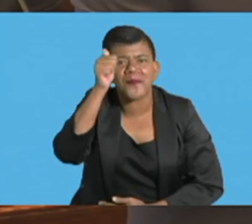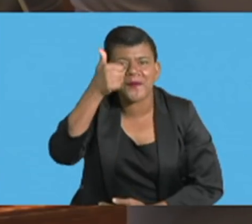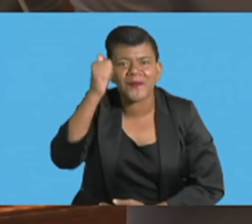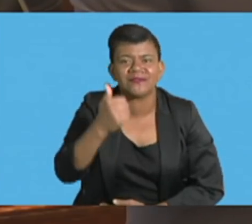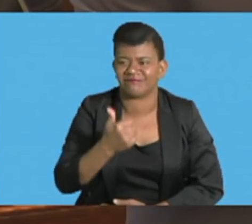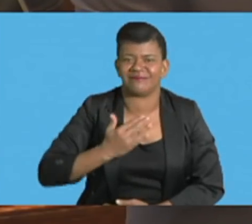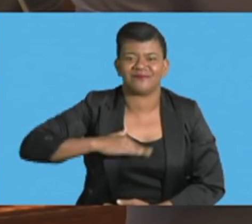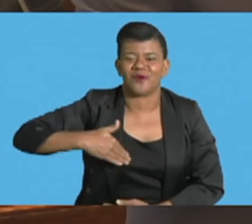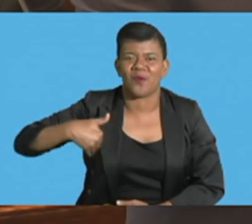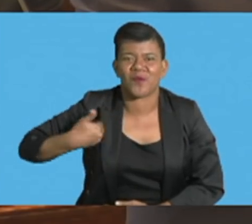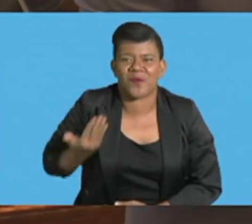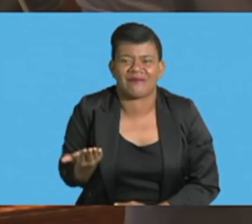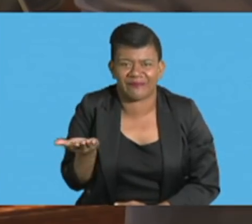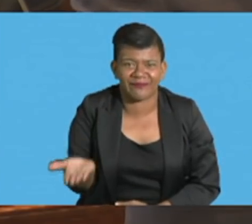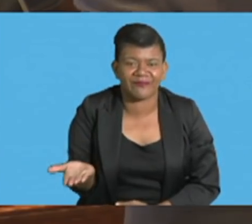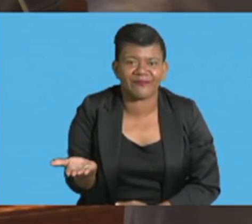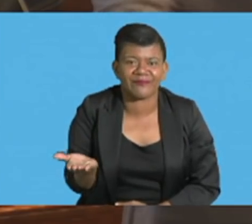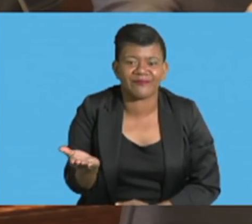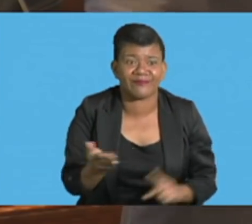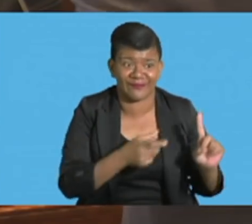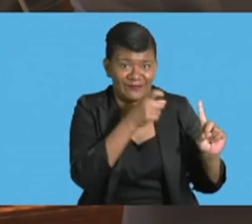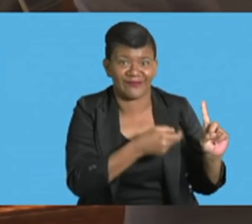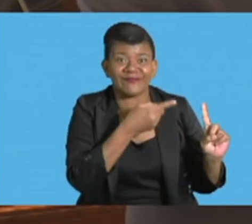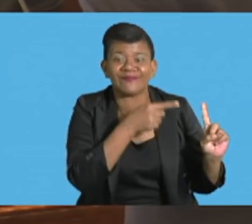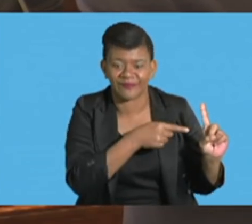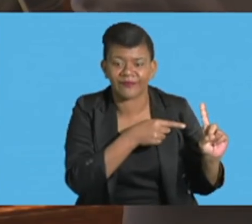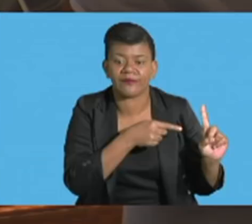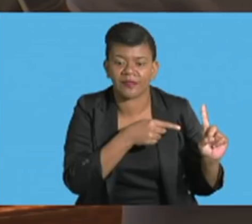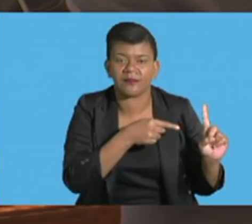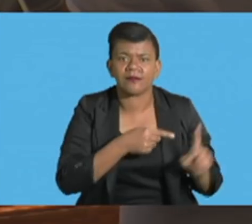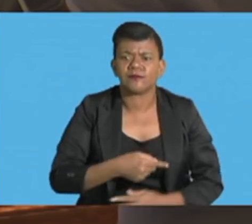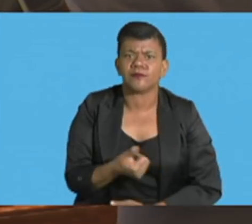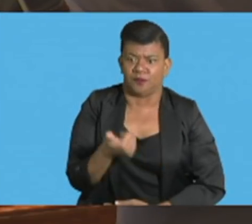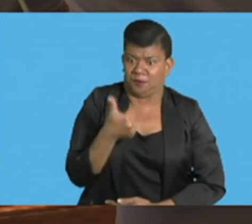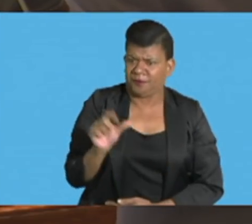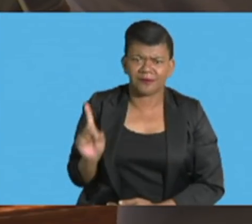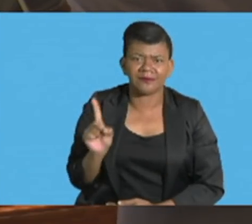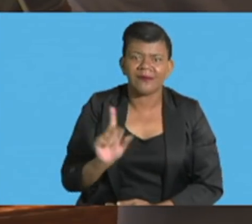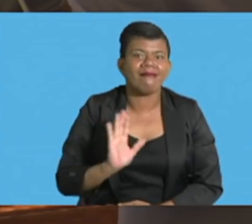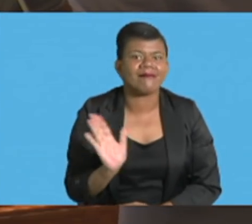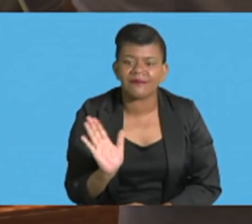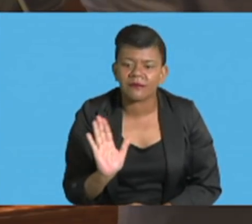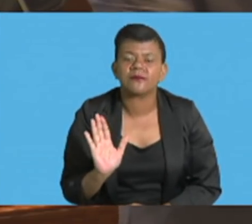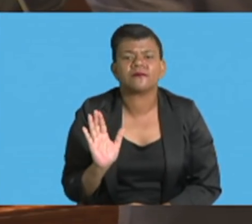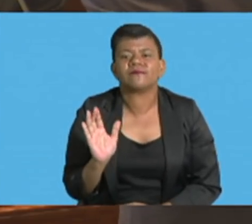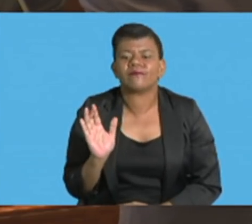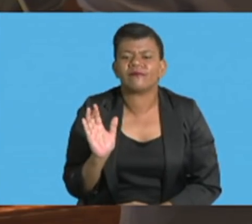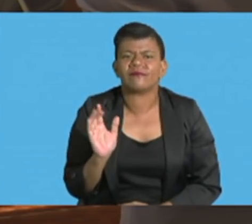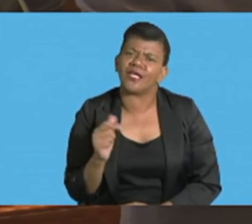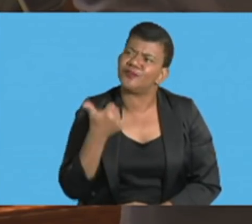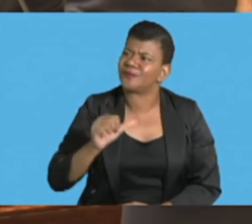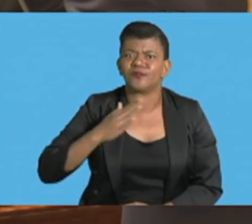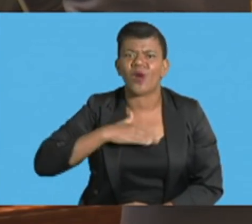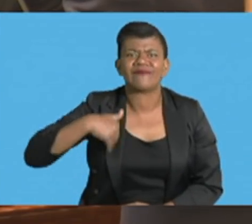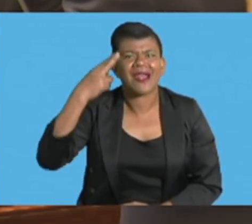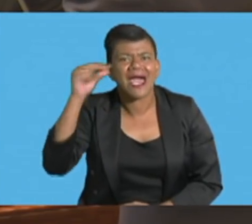that her name has been brought in relation to the boom. The boom has nothing to do with